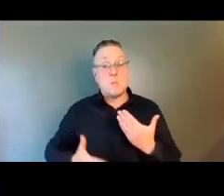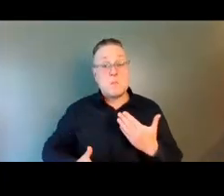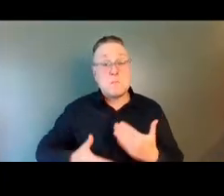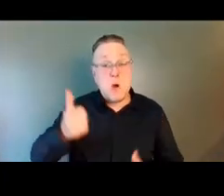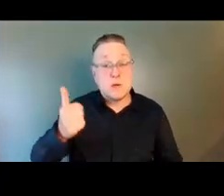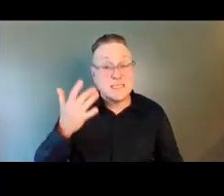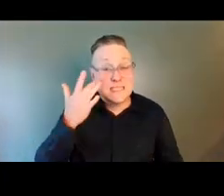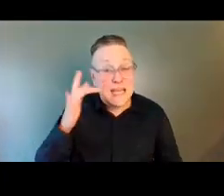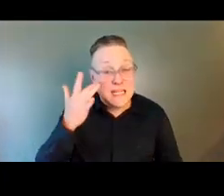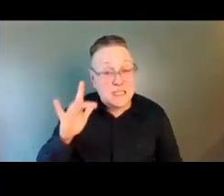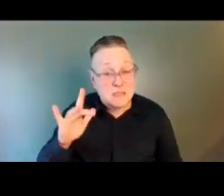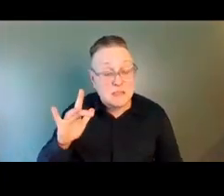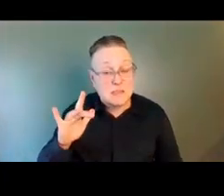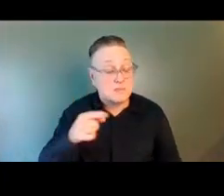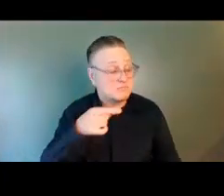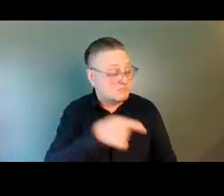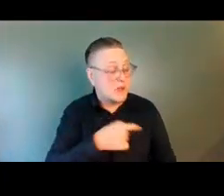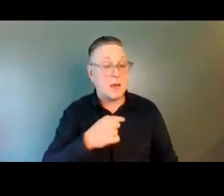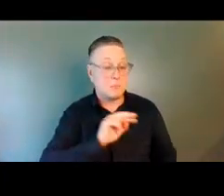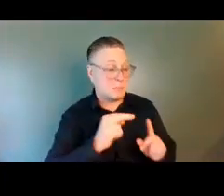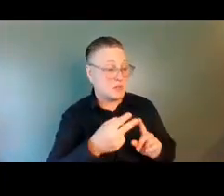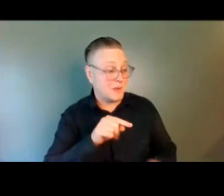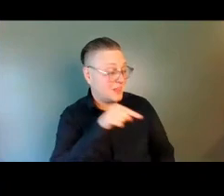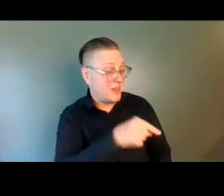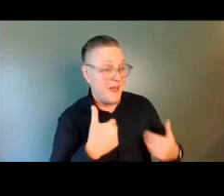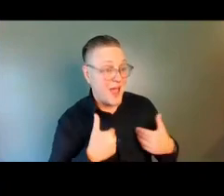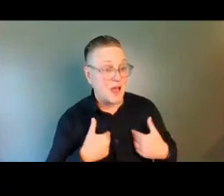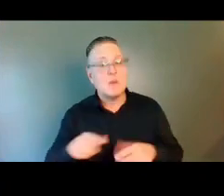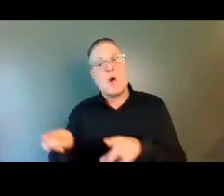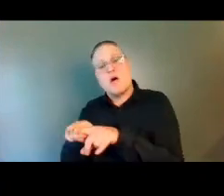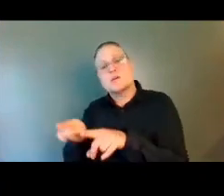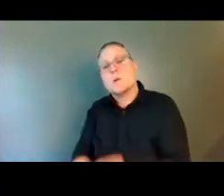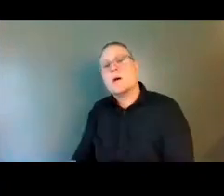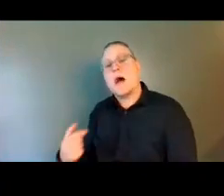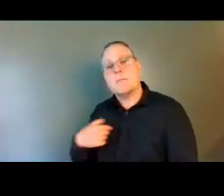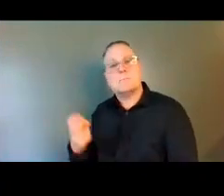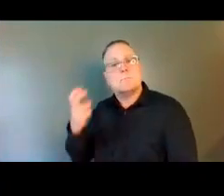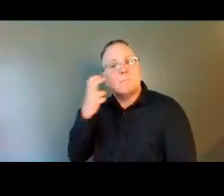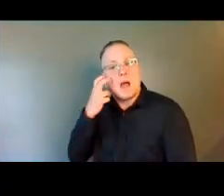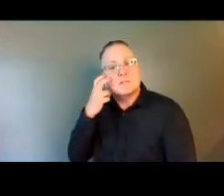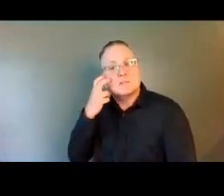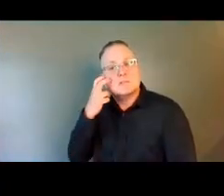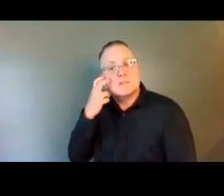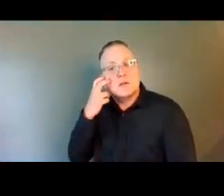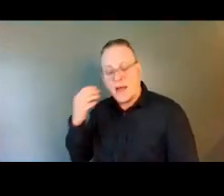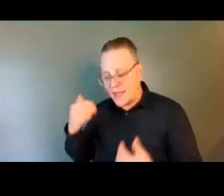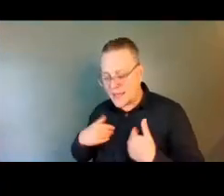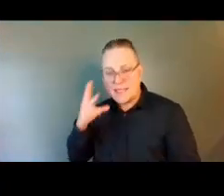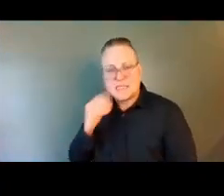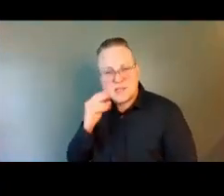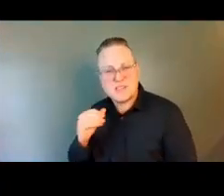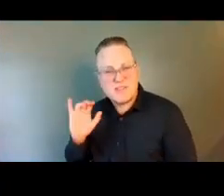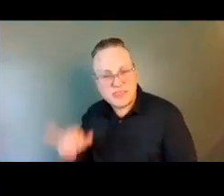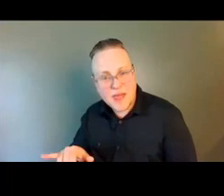that world, but I also had perspective of a blind individual and the dilemma